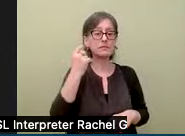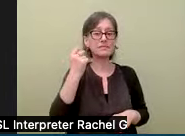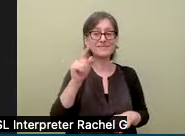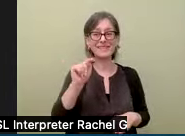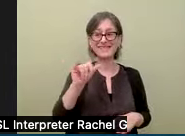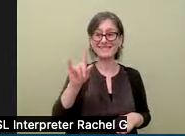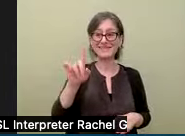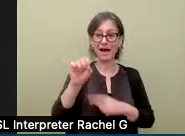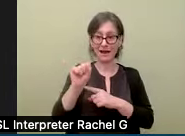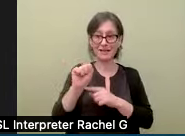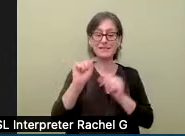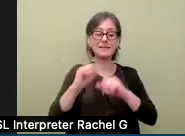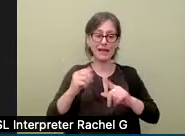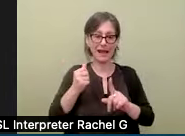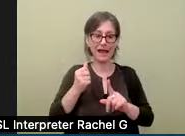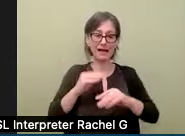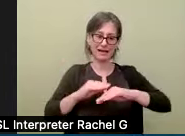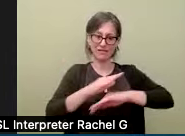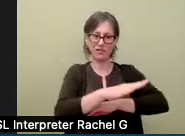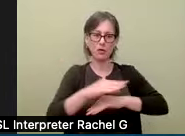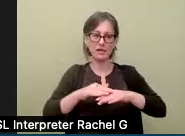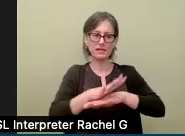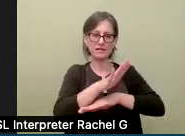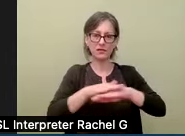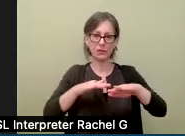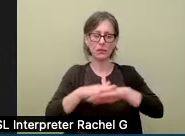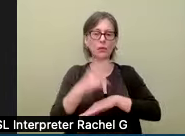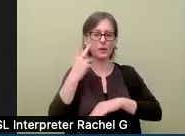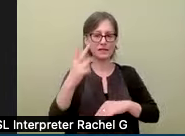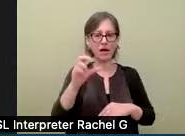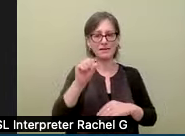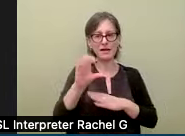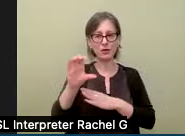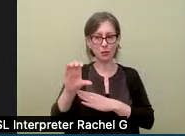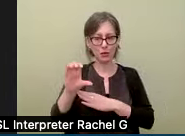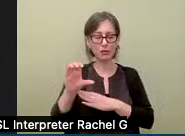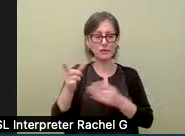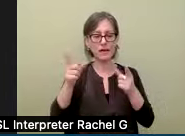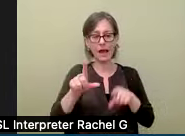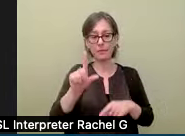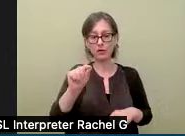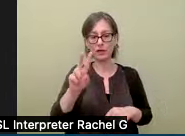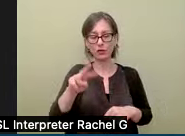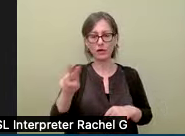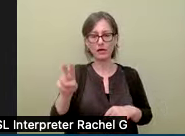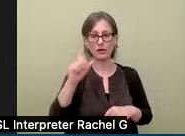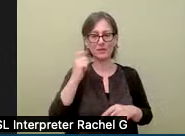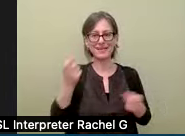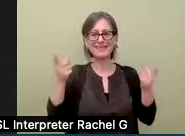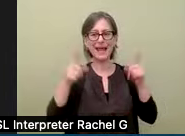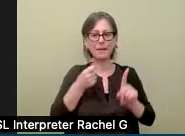can affect the impacts of tsunami, as we saw in Santa Cruz Harbor in 2022, as that tsunami arrived at high